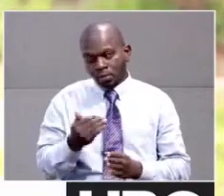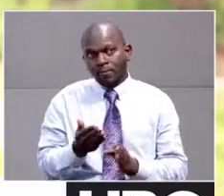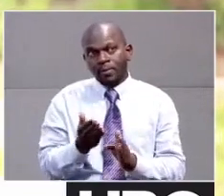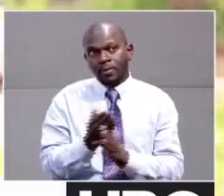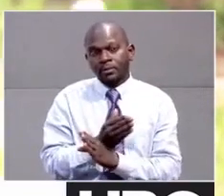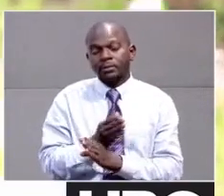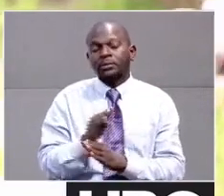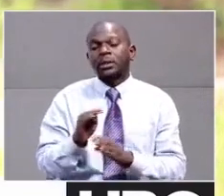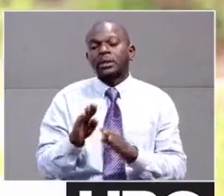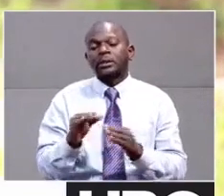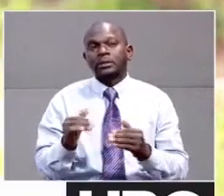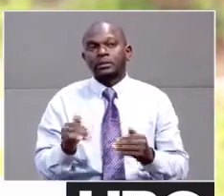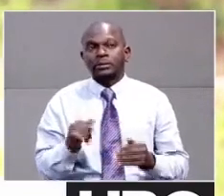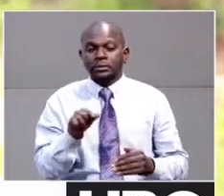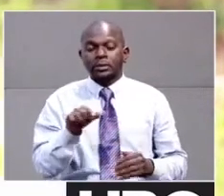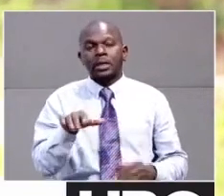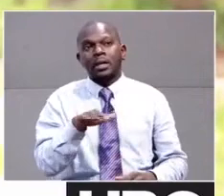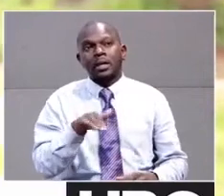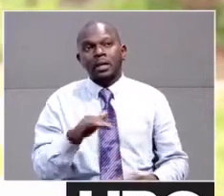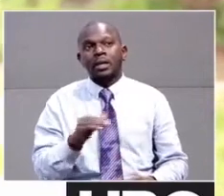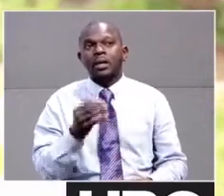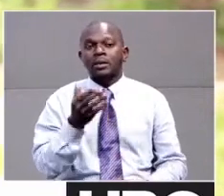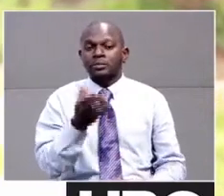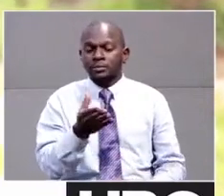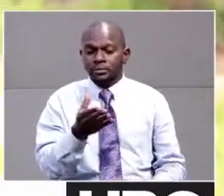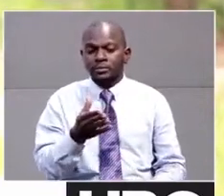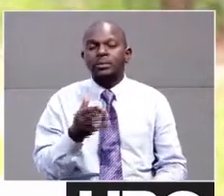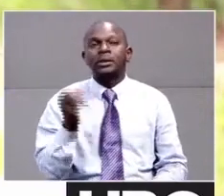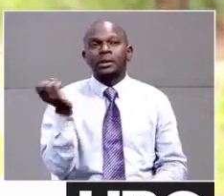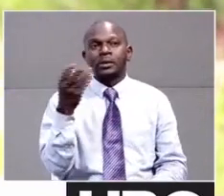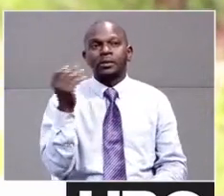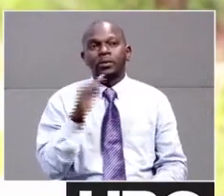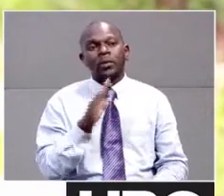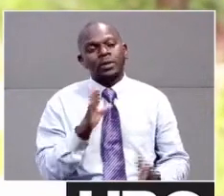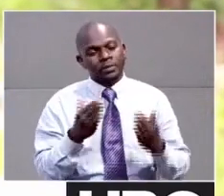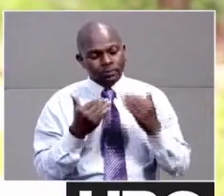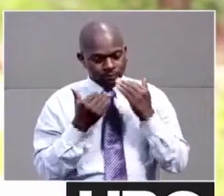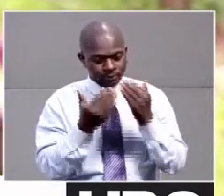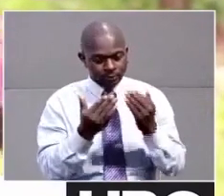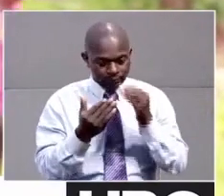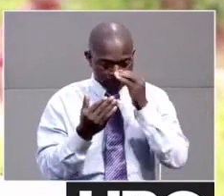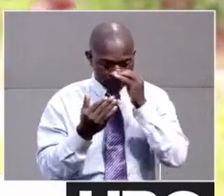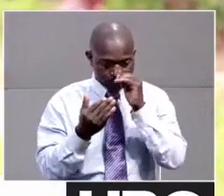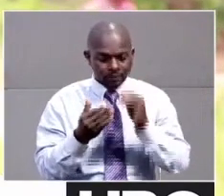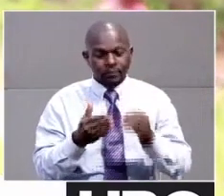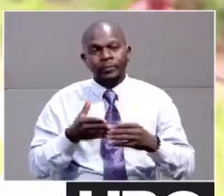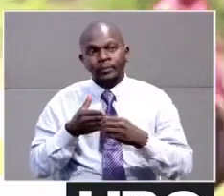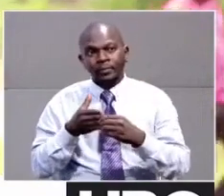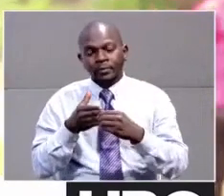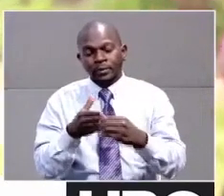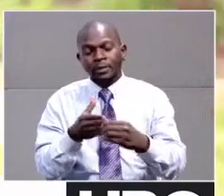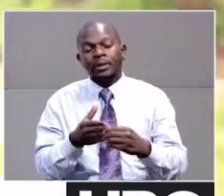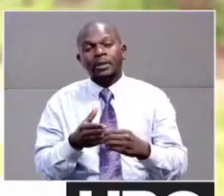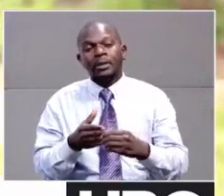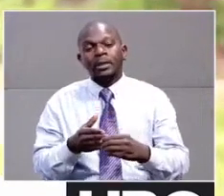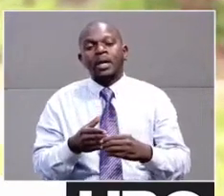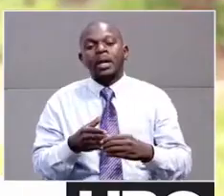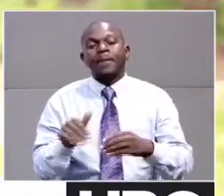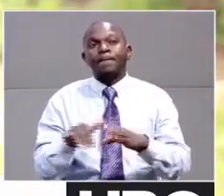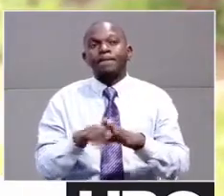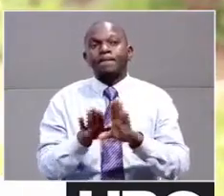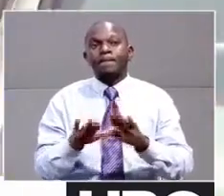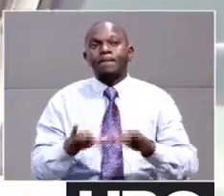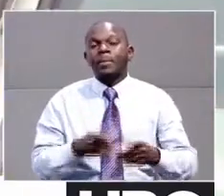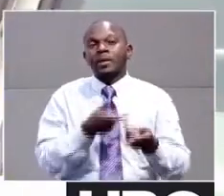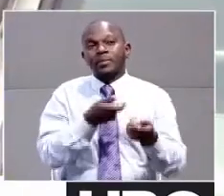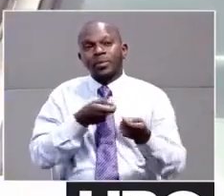receive an ambulance, but we are really privileged to have this. And I want to thank our leaders, led by the area MPs, for